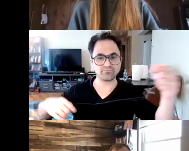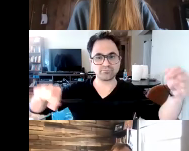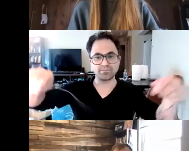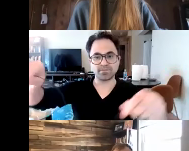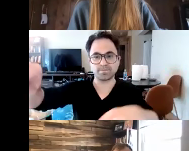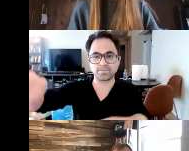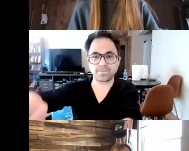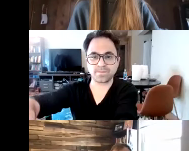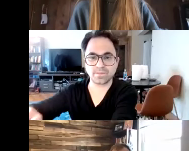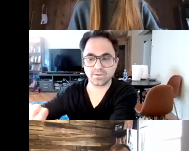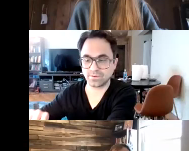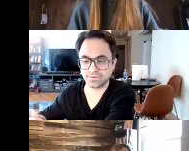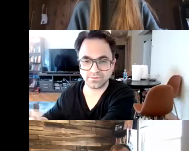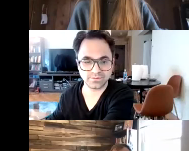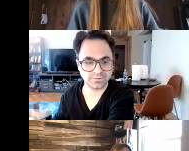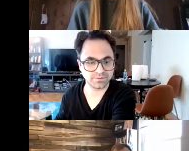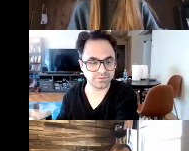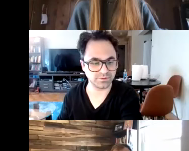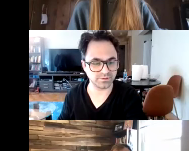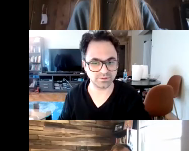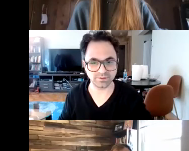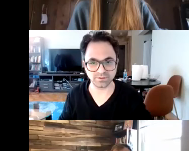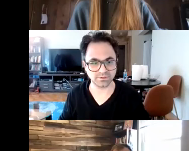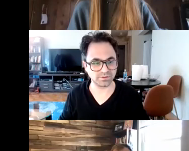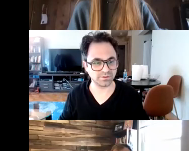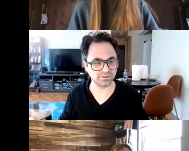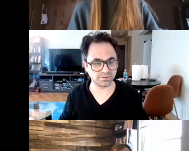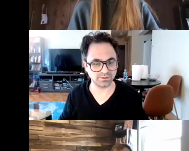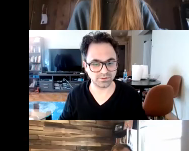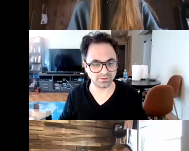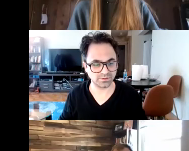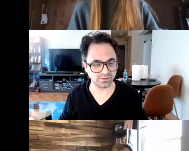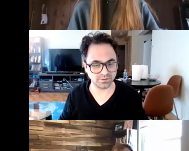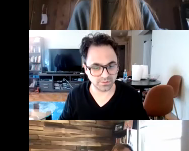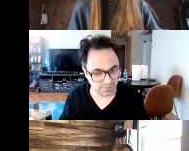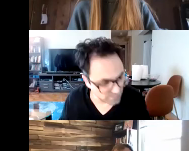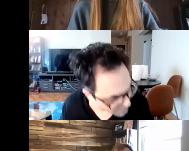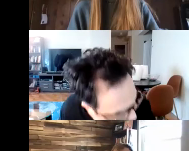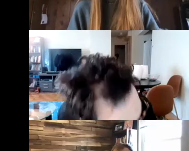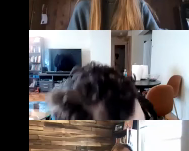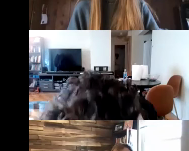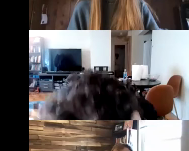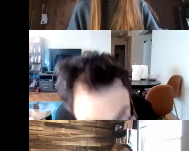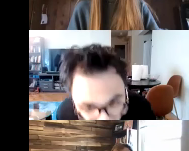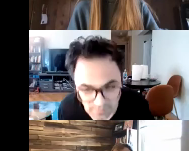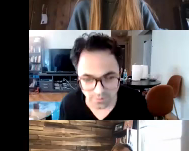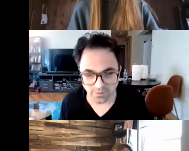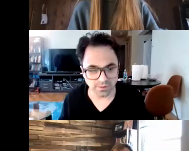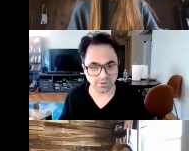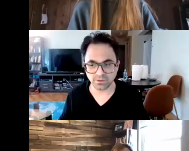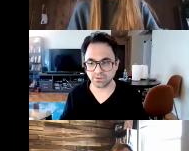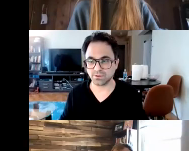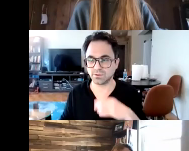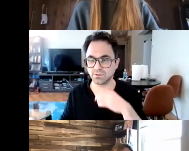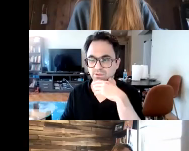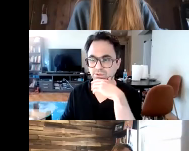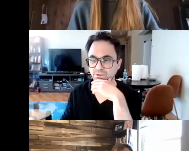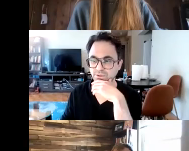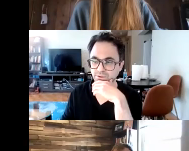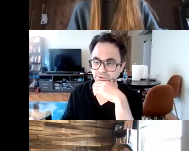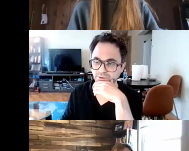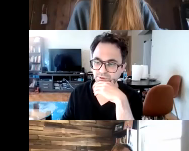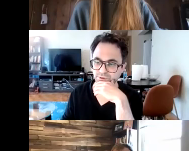So again, I'm not going to blind you with sort of boring science, but what I do want to get across is that we did really take quite a lot of effort